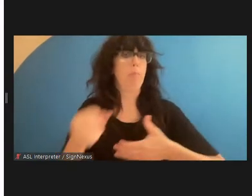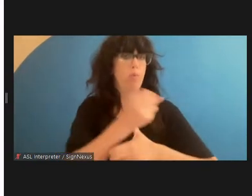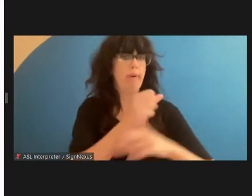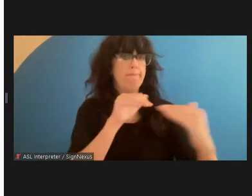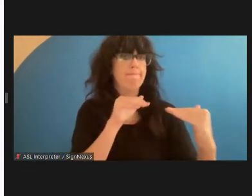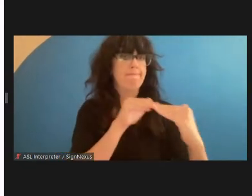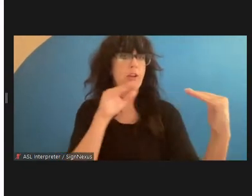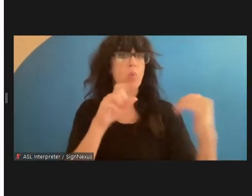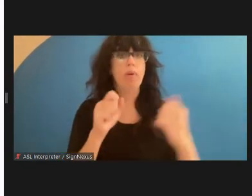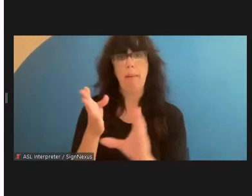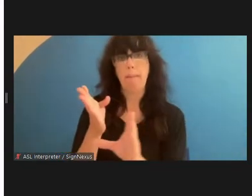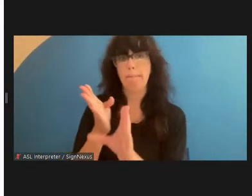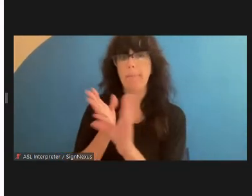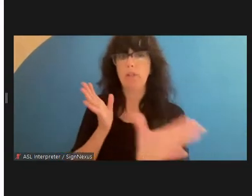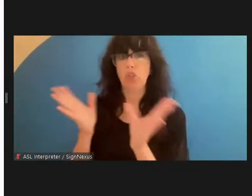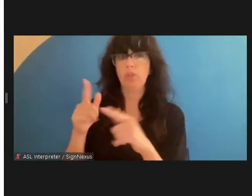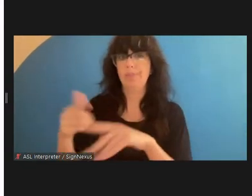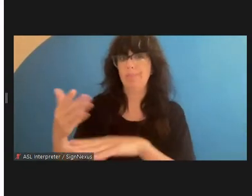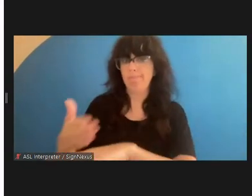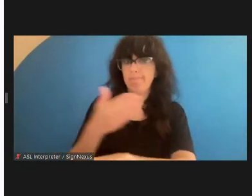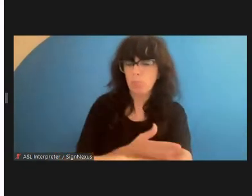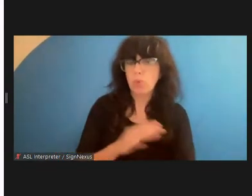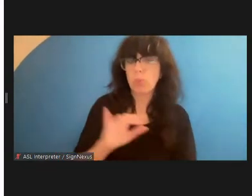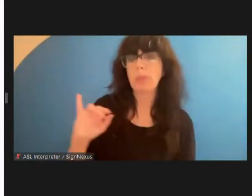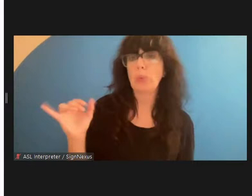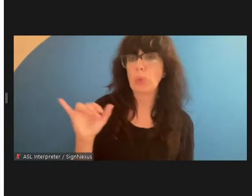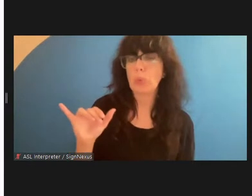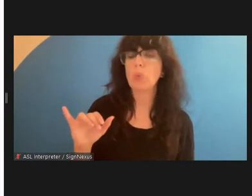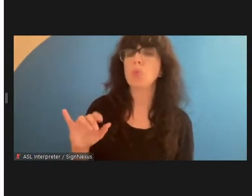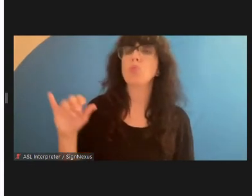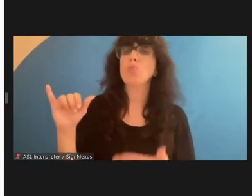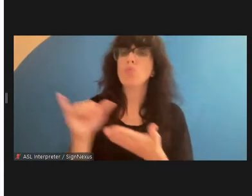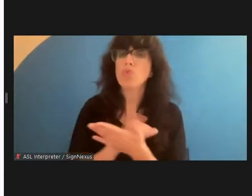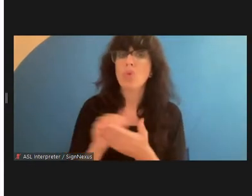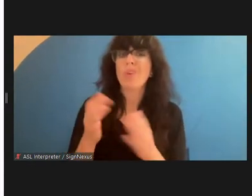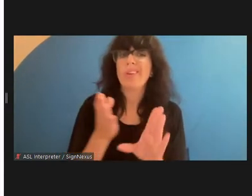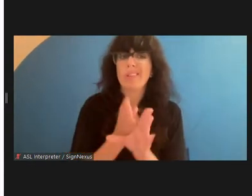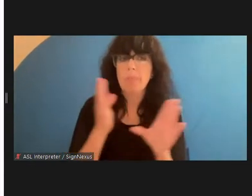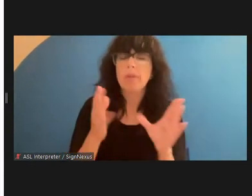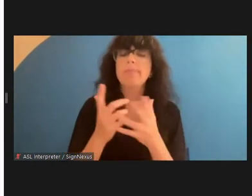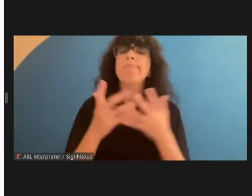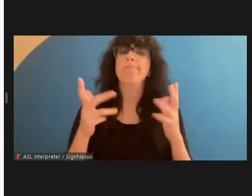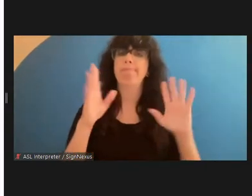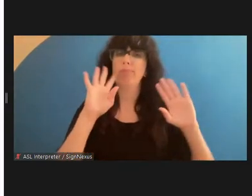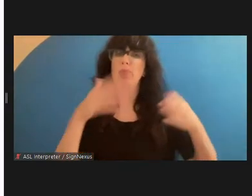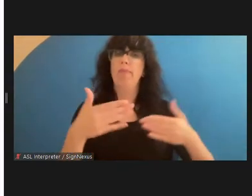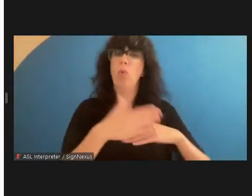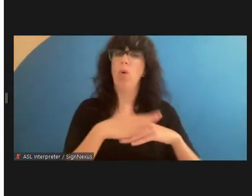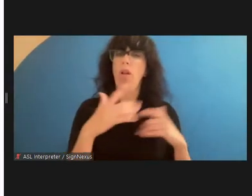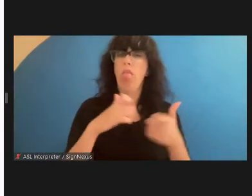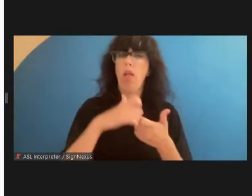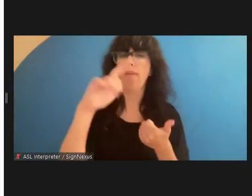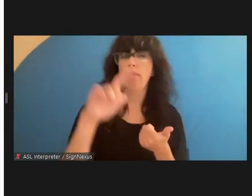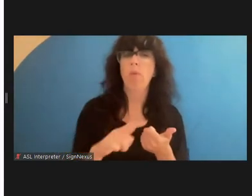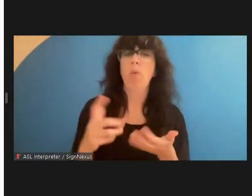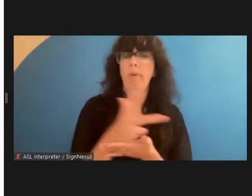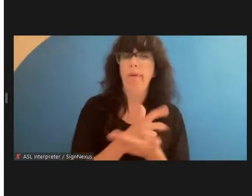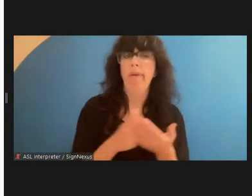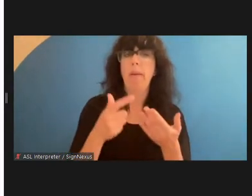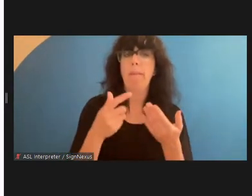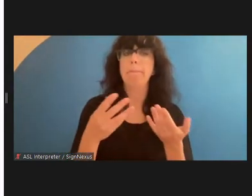bus service improvements new york city's buses serve a greater share of low-income minority households than other modes including